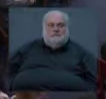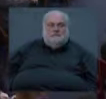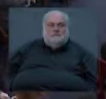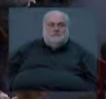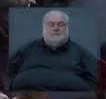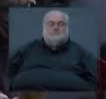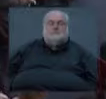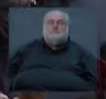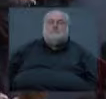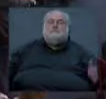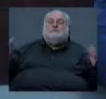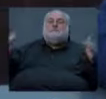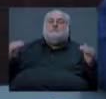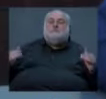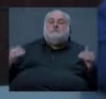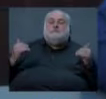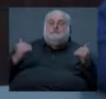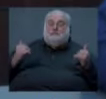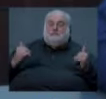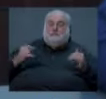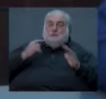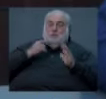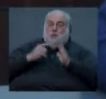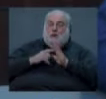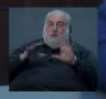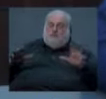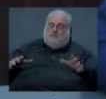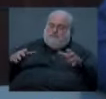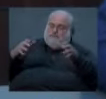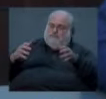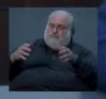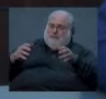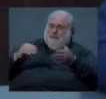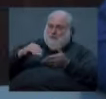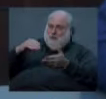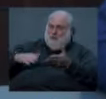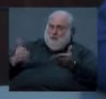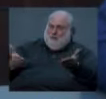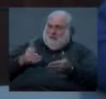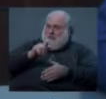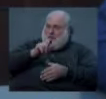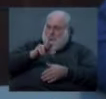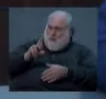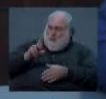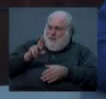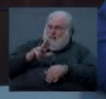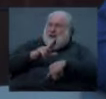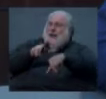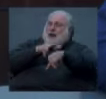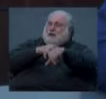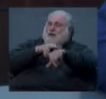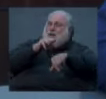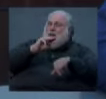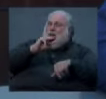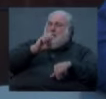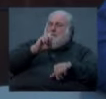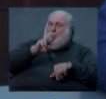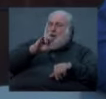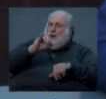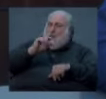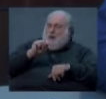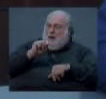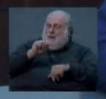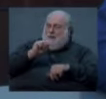Now we have the great privilege of recognizing a group of outstanding students here in the city of Little Rock, our National Merit Scholars. They